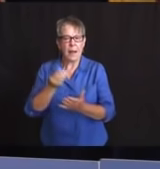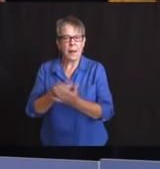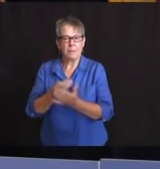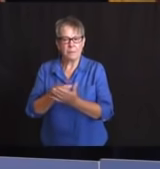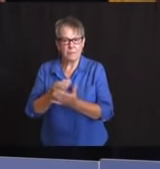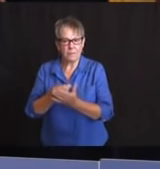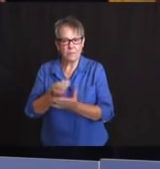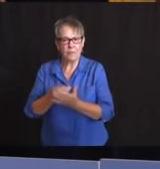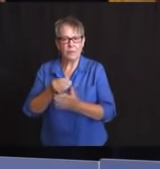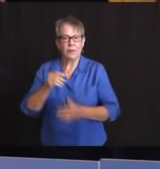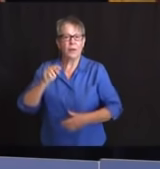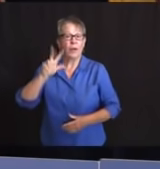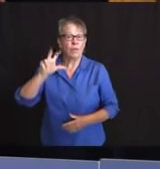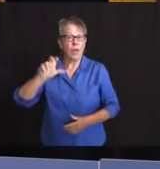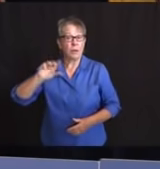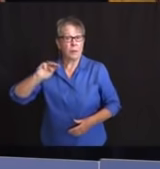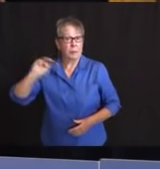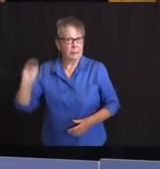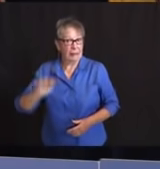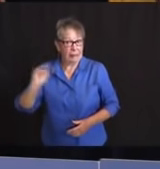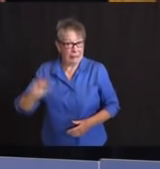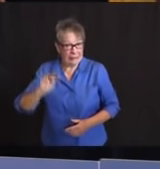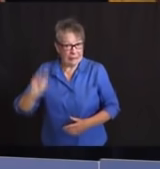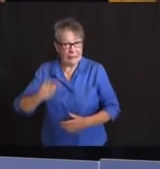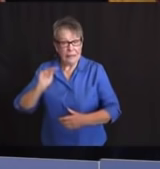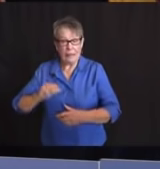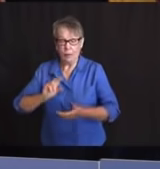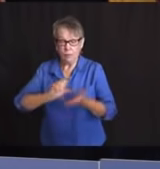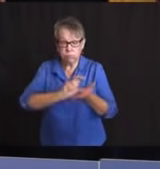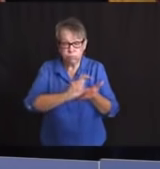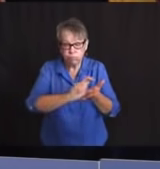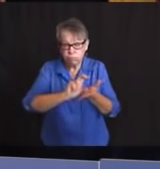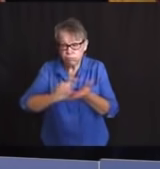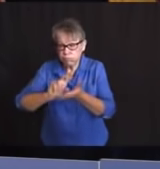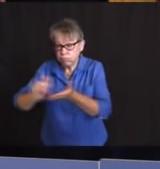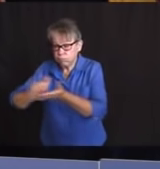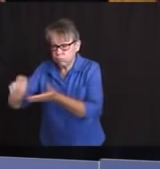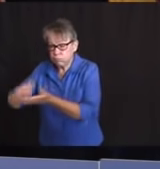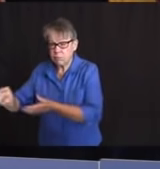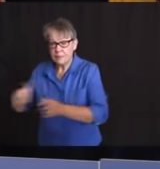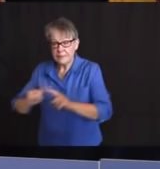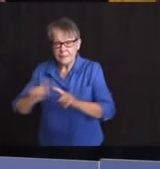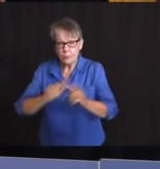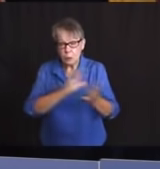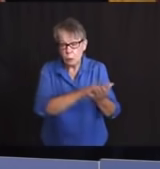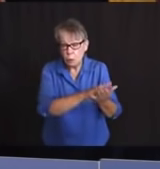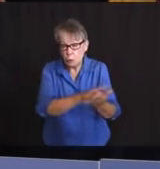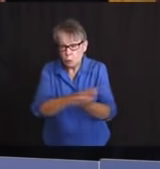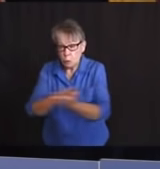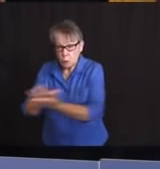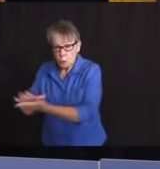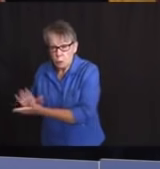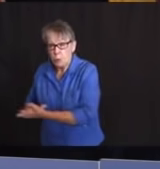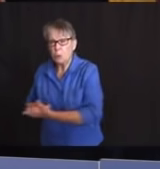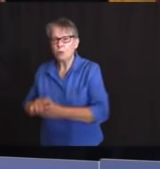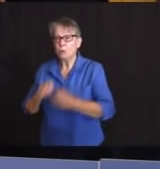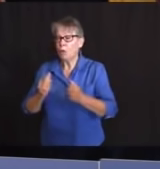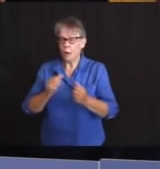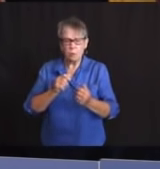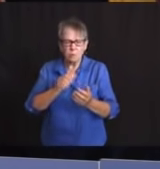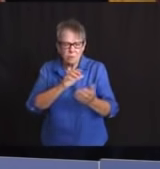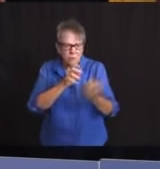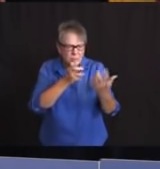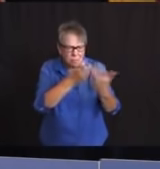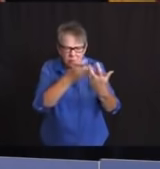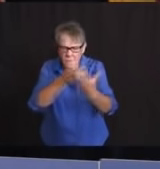for them to decide the best approach to address their COVID-19 issues. School districts are allocating about 25% of this CARES funding